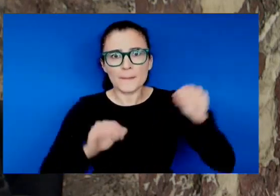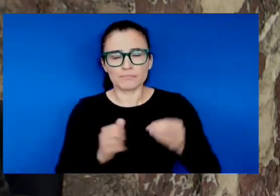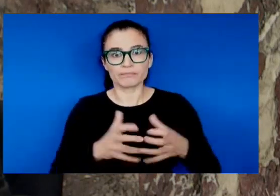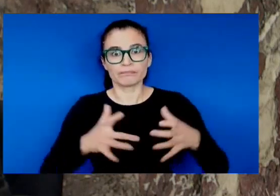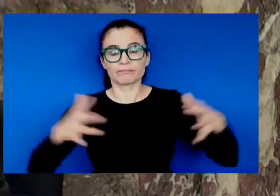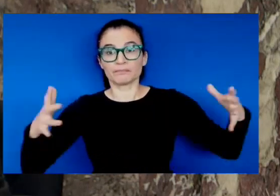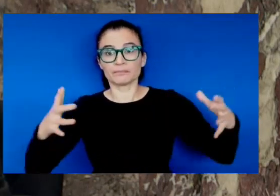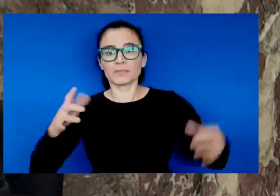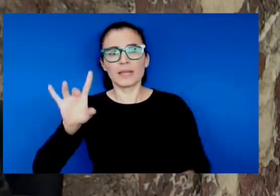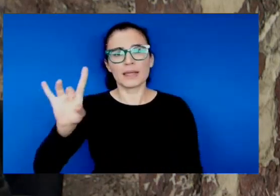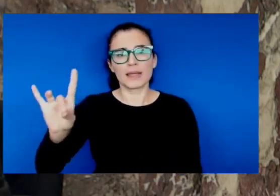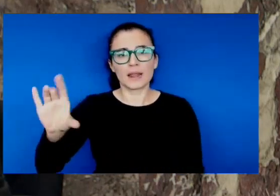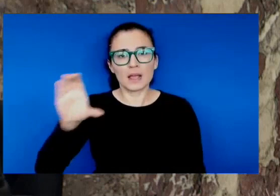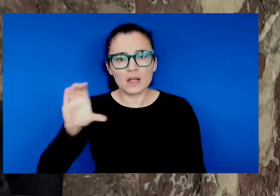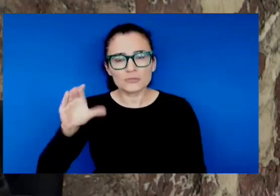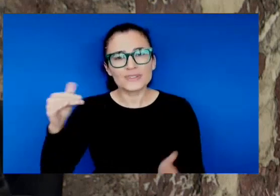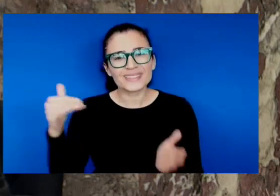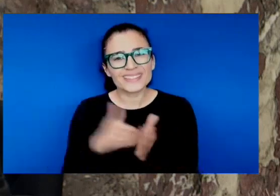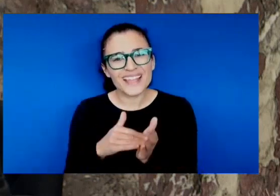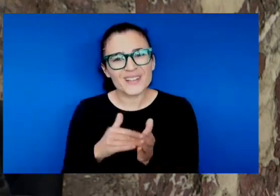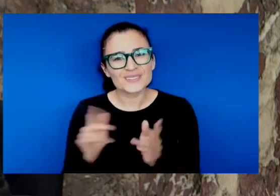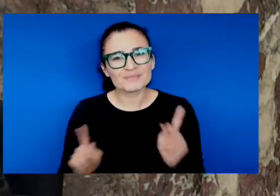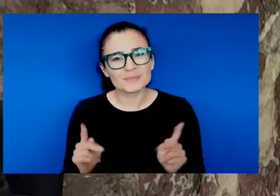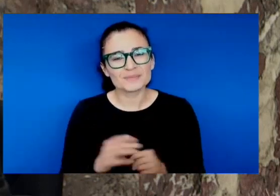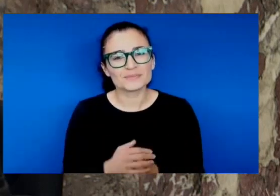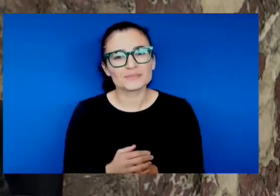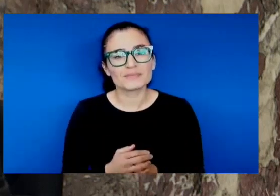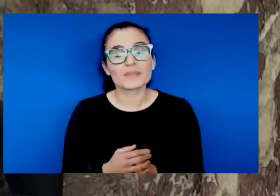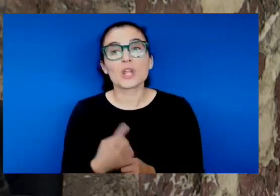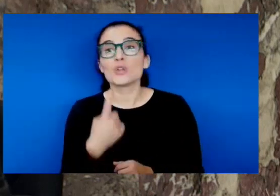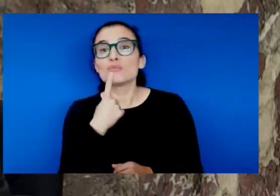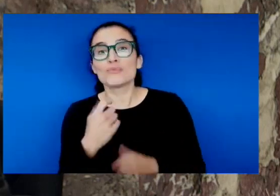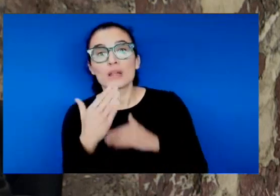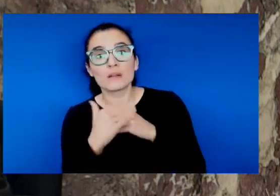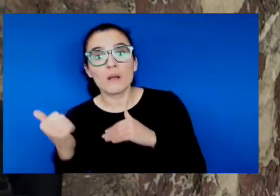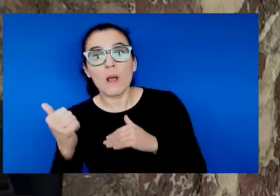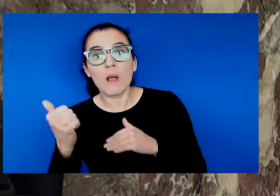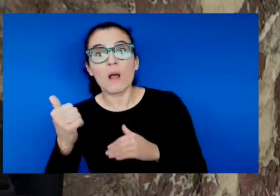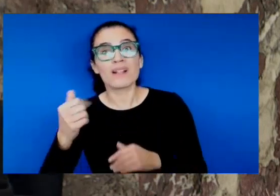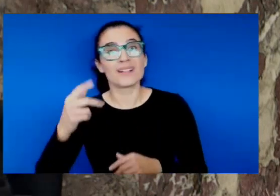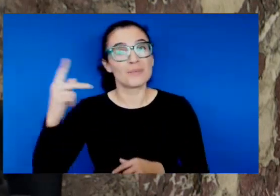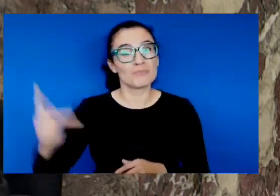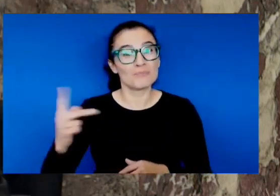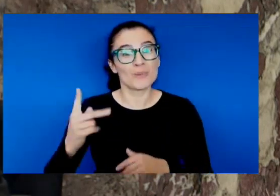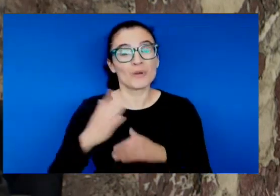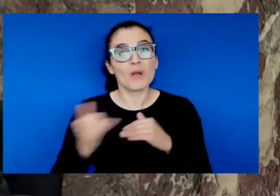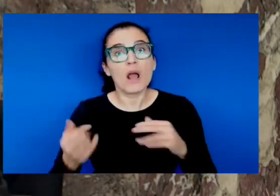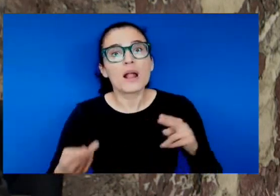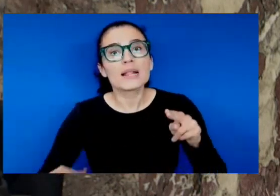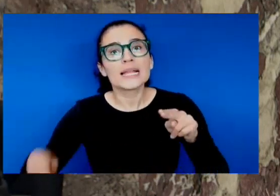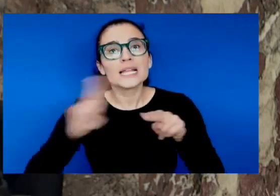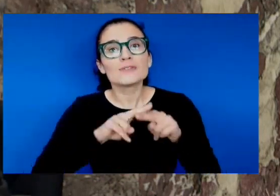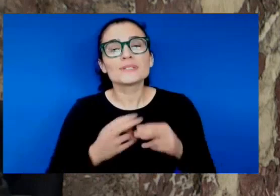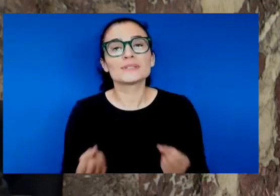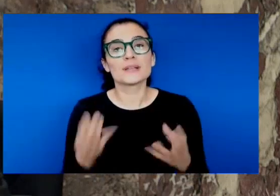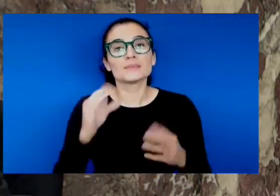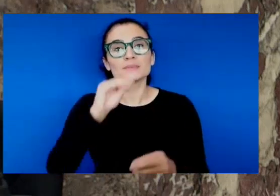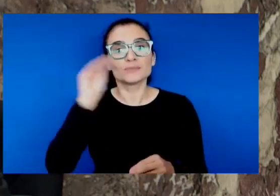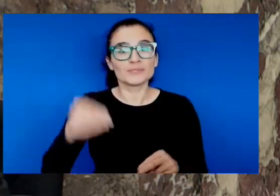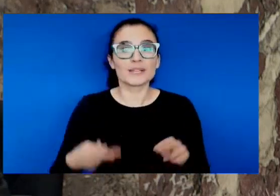We have transformed, by working with our ambulance paramedics, the ambulance service from a service that was casual